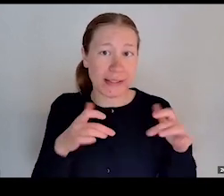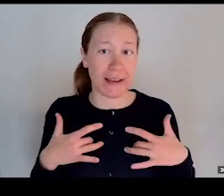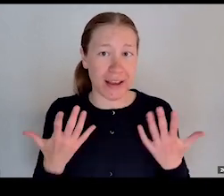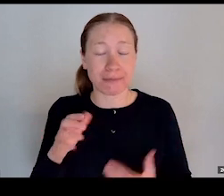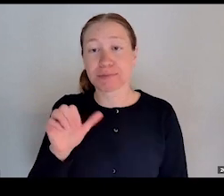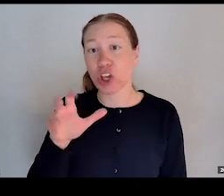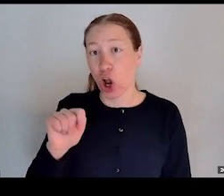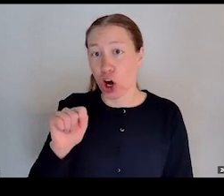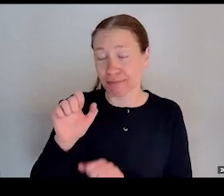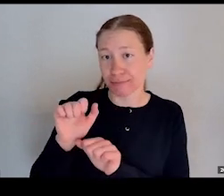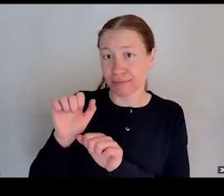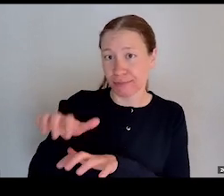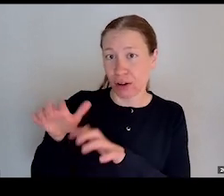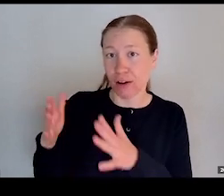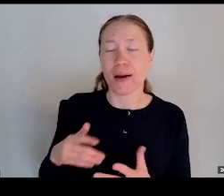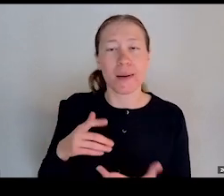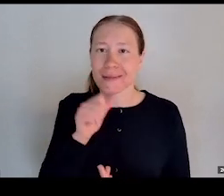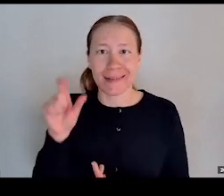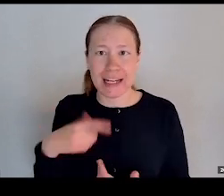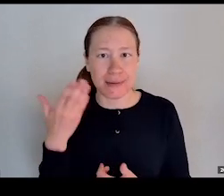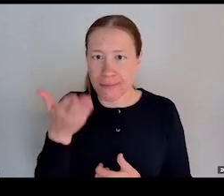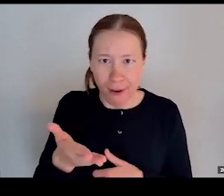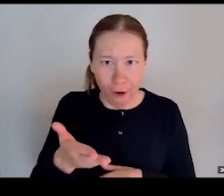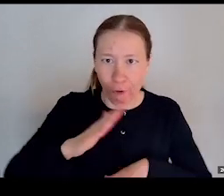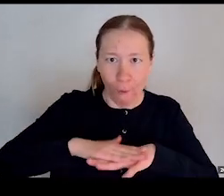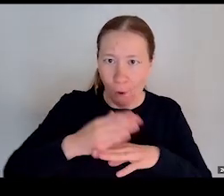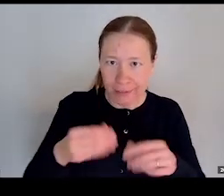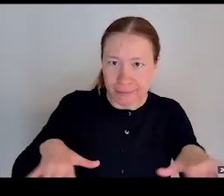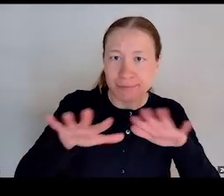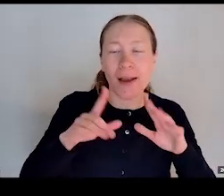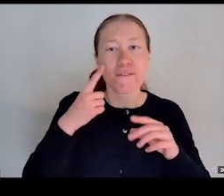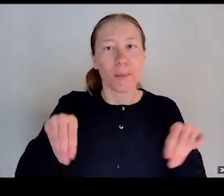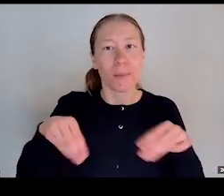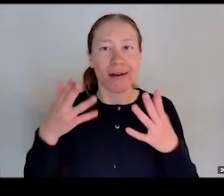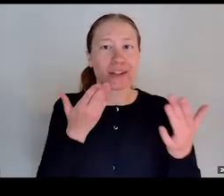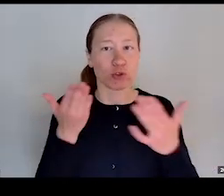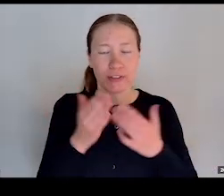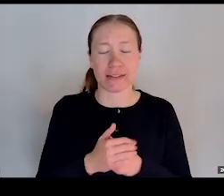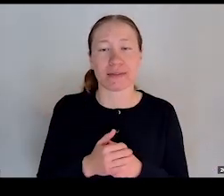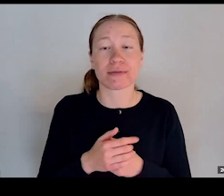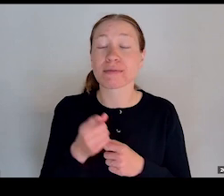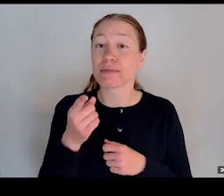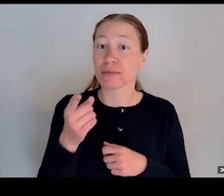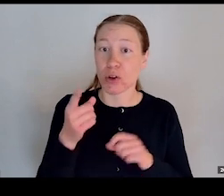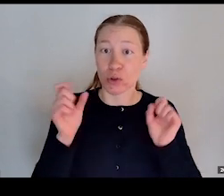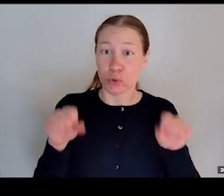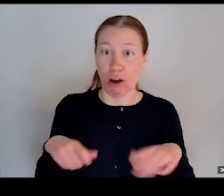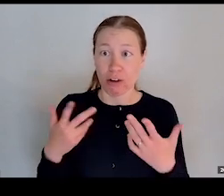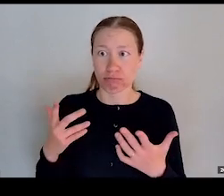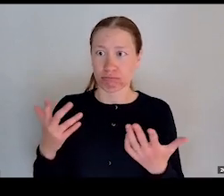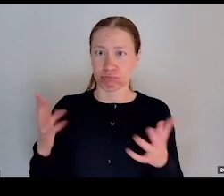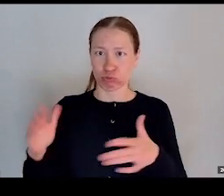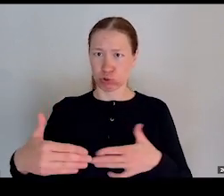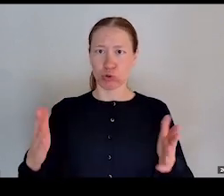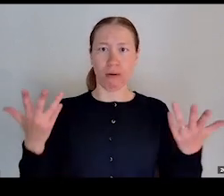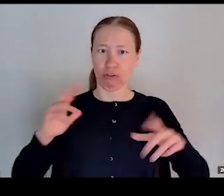operator does not necessarily need to be on site at your event to provide these services. If you have a room that's already set up with the